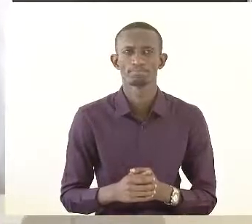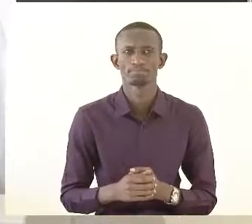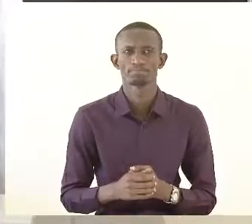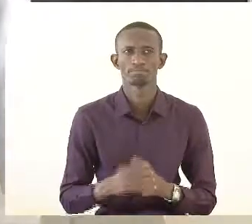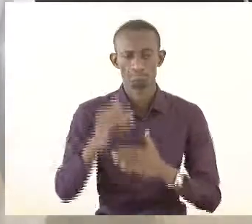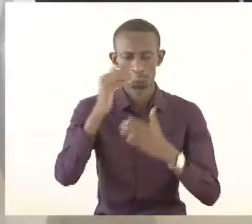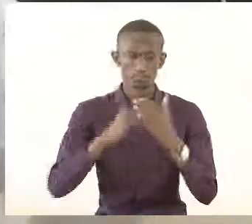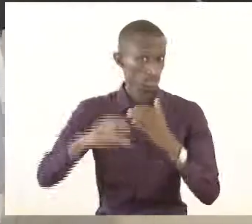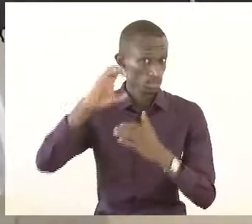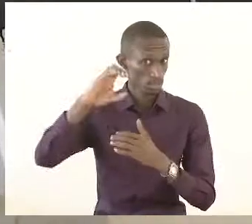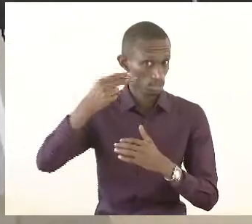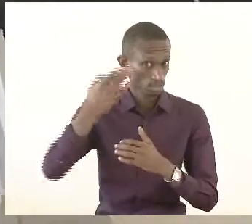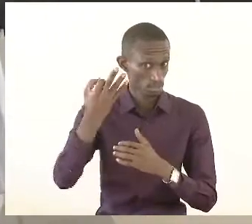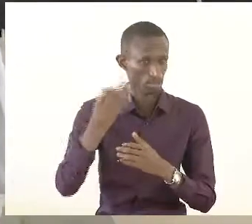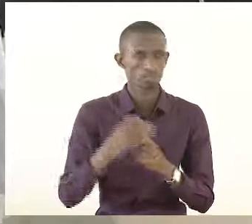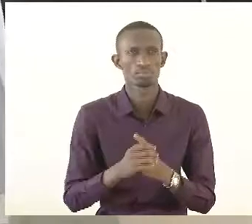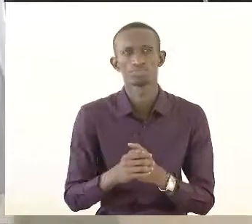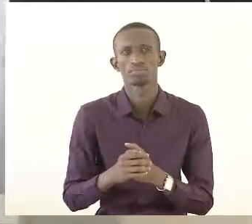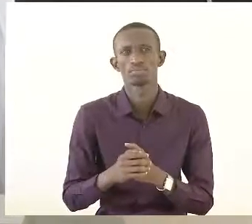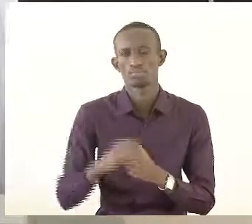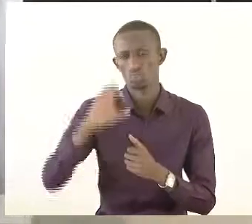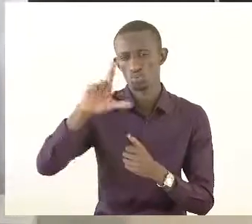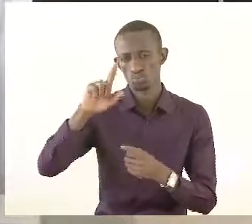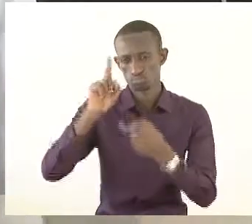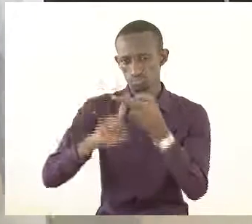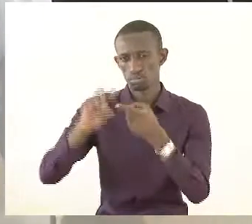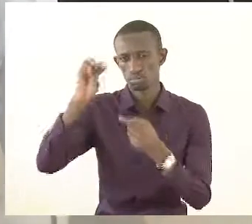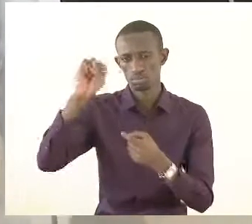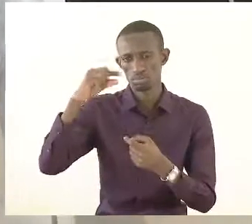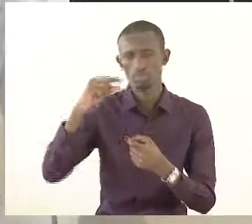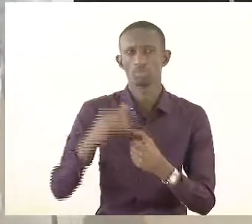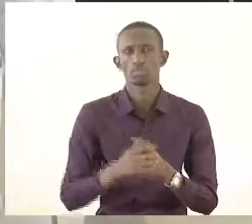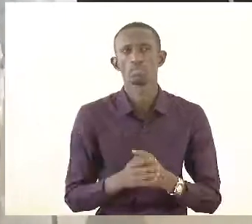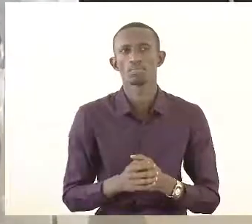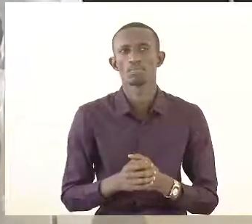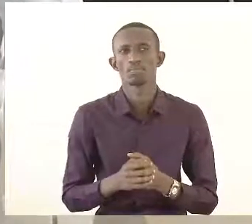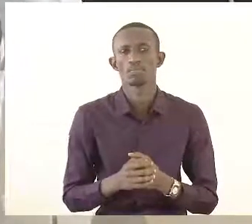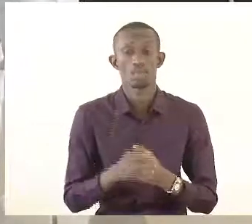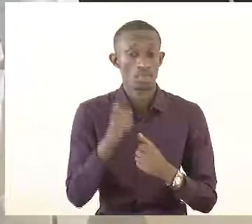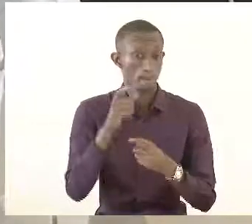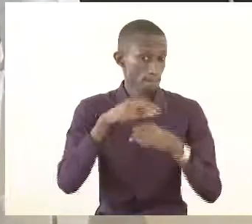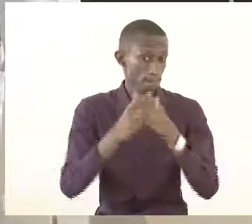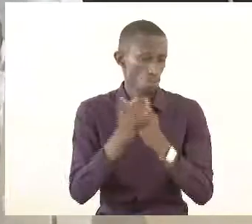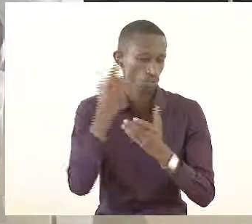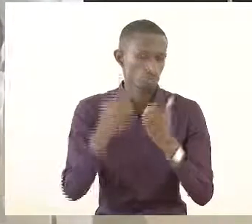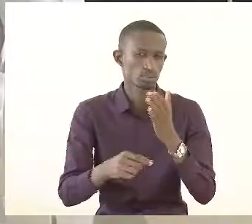magnesium in dry ether, we produce